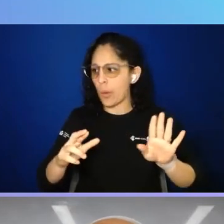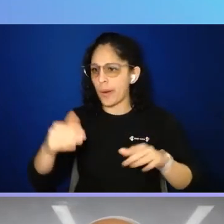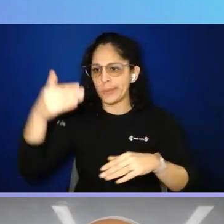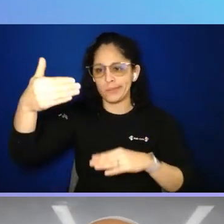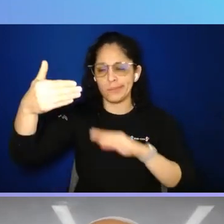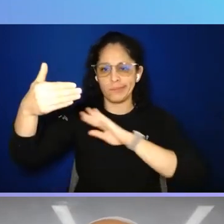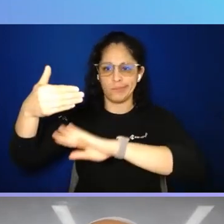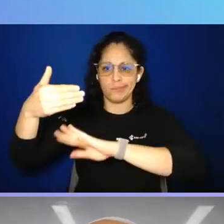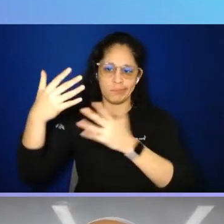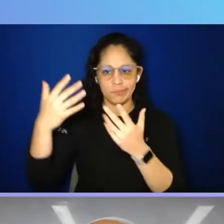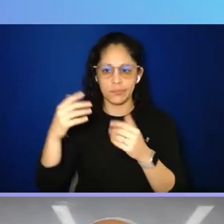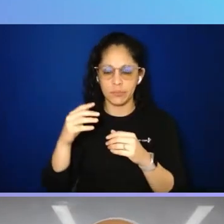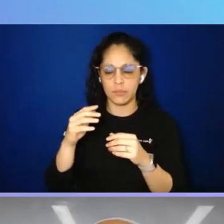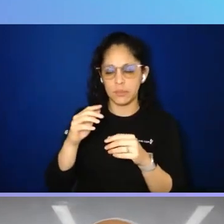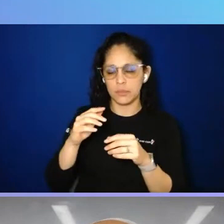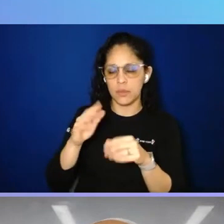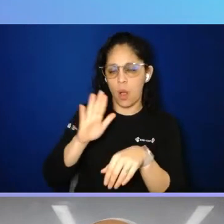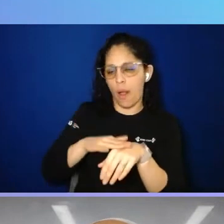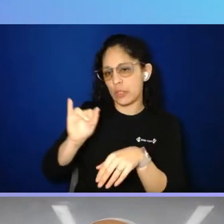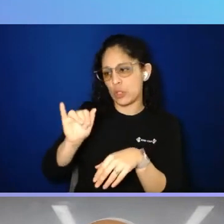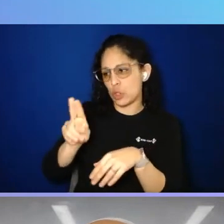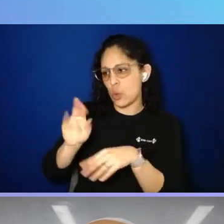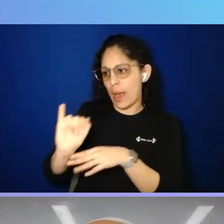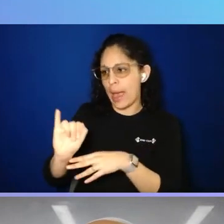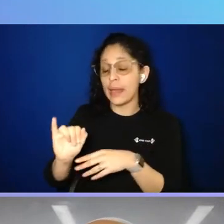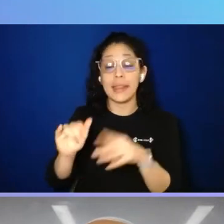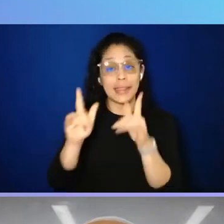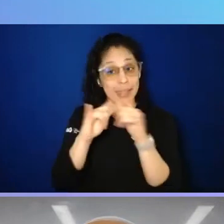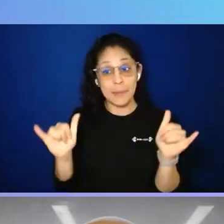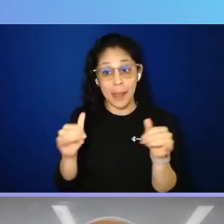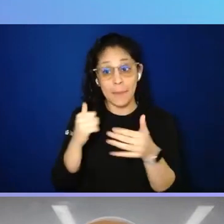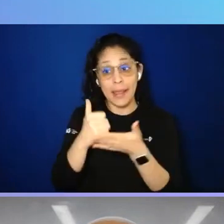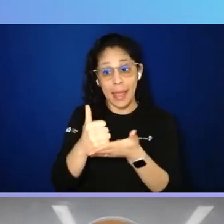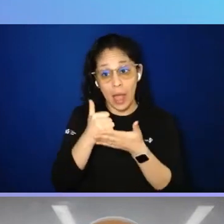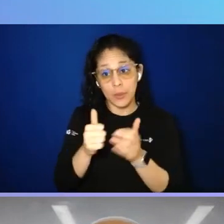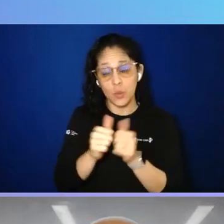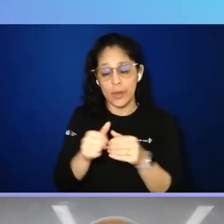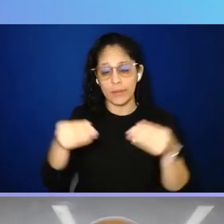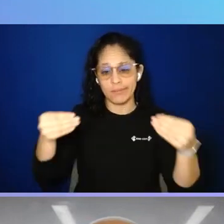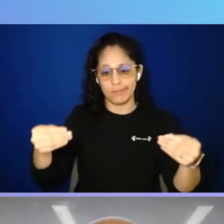And it also helps with portrait and landscape modes as well. I think